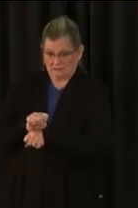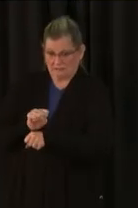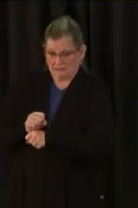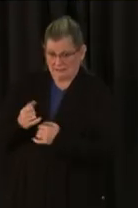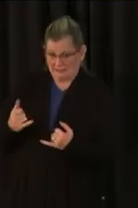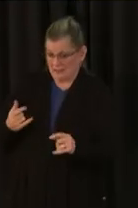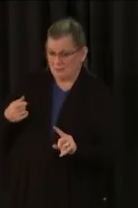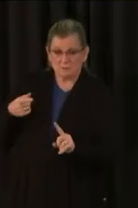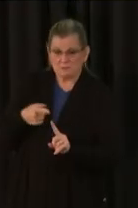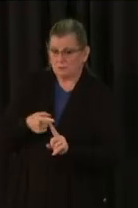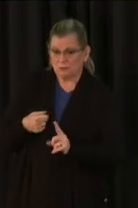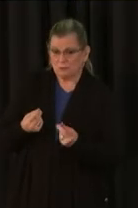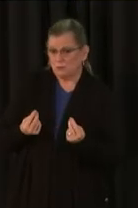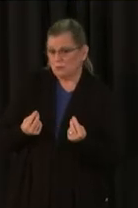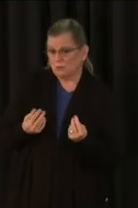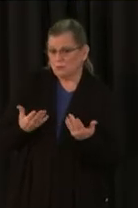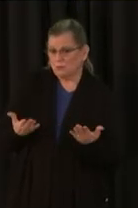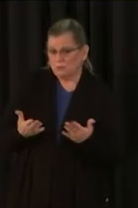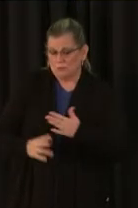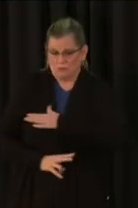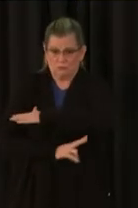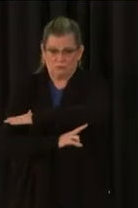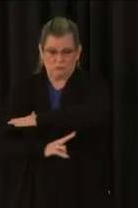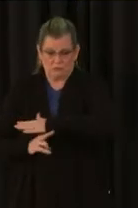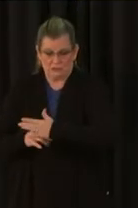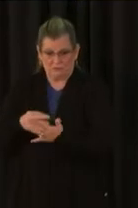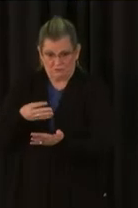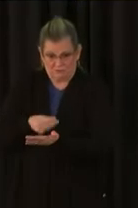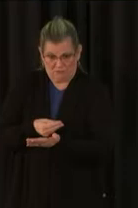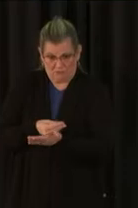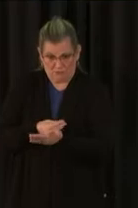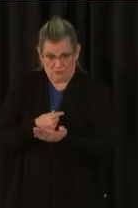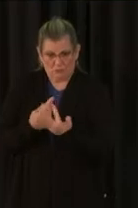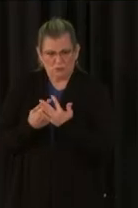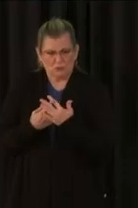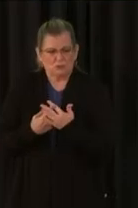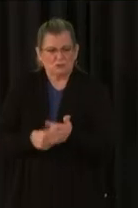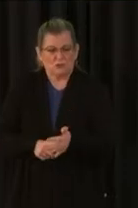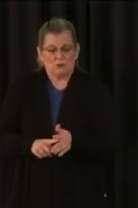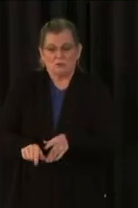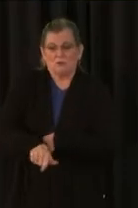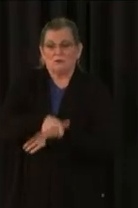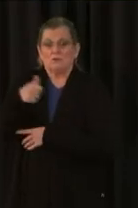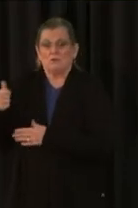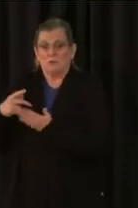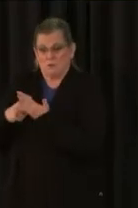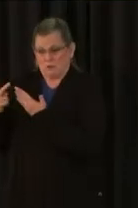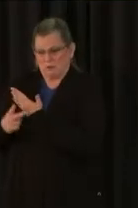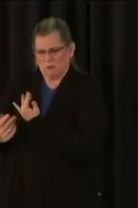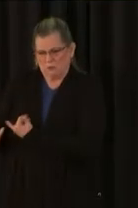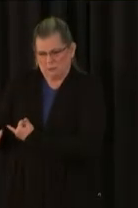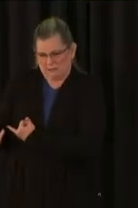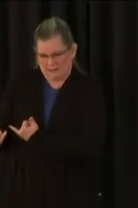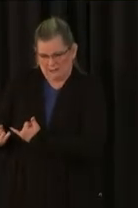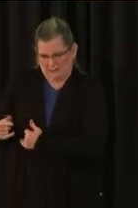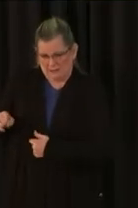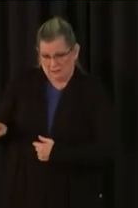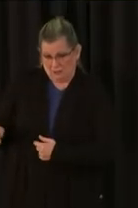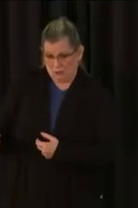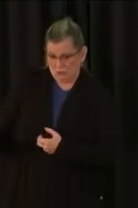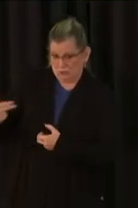what we're doing with the Bridge Fund, and we're opening up another program for that today. So we are joined